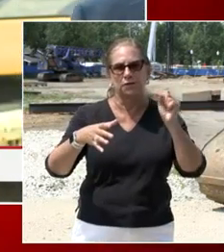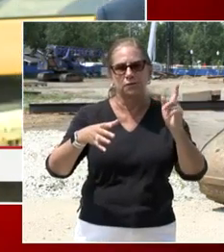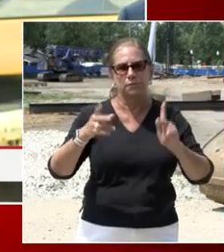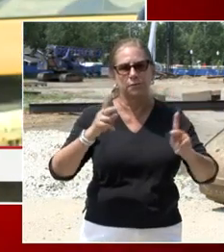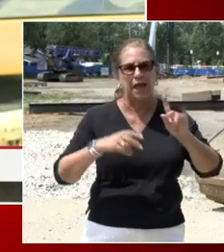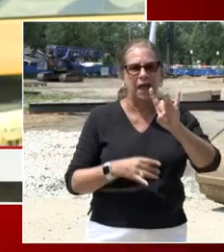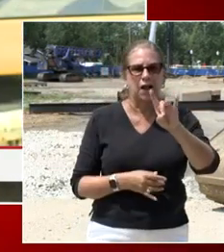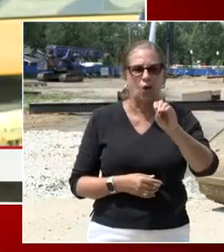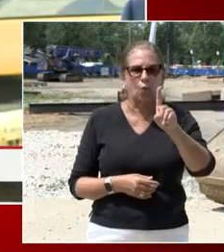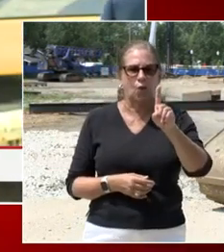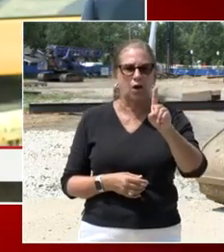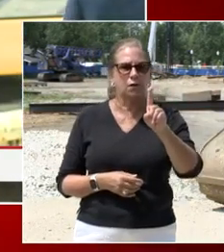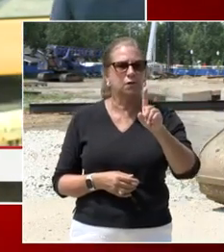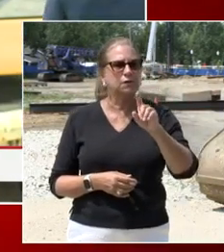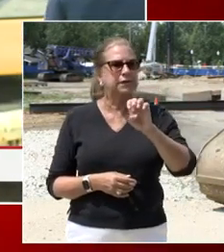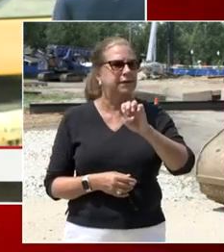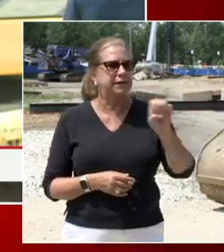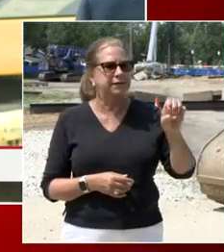now.